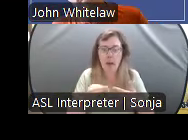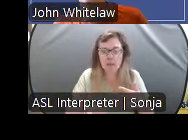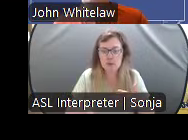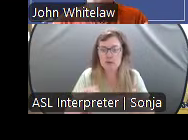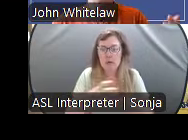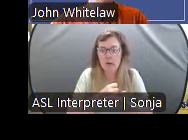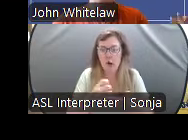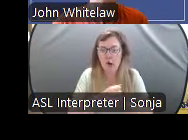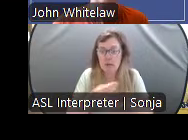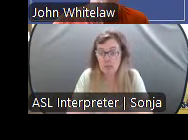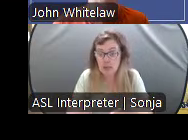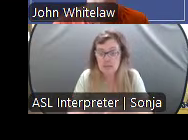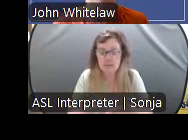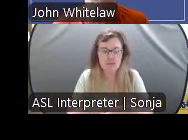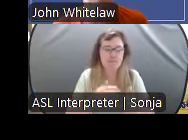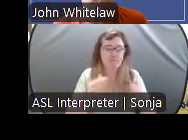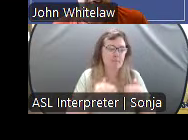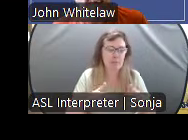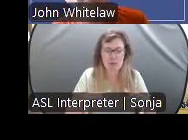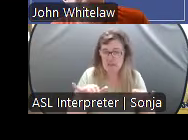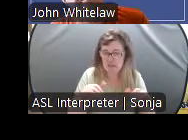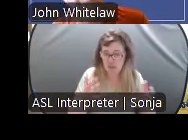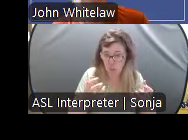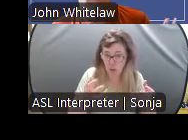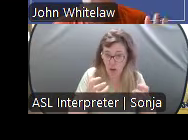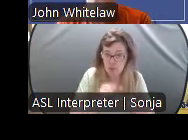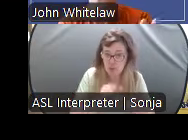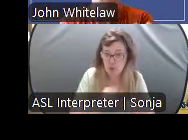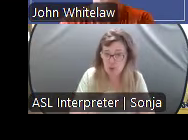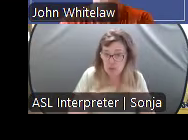working? Do you still want to work is a valid consideration,